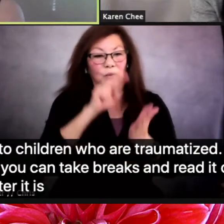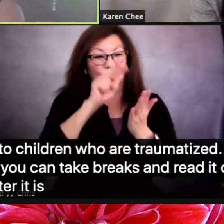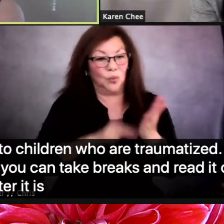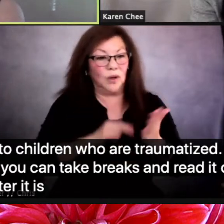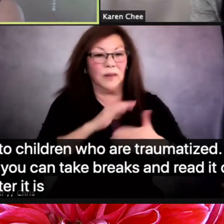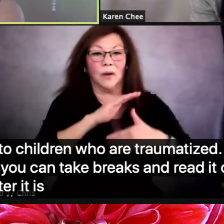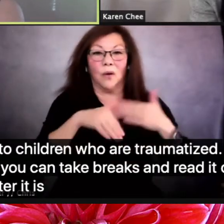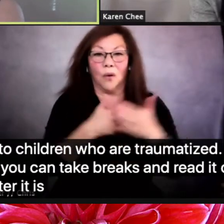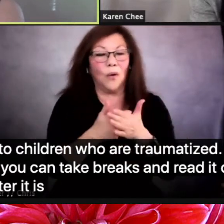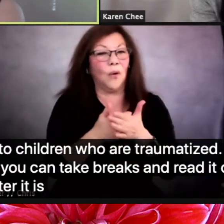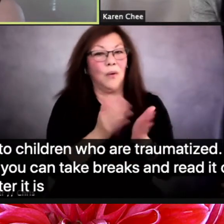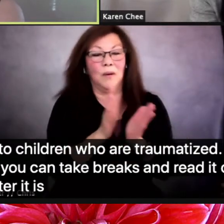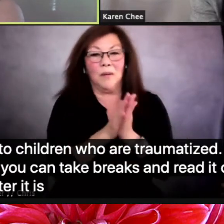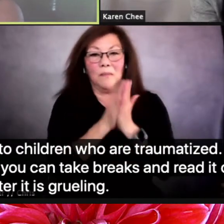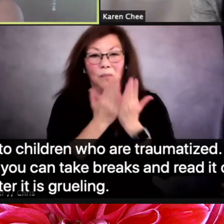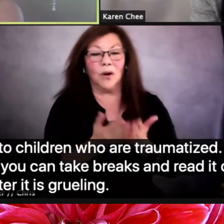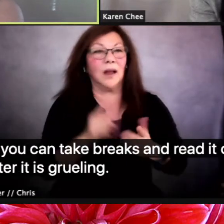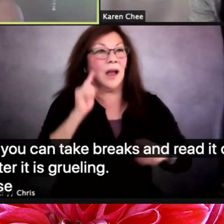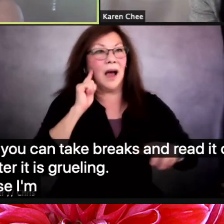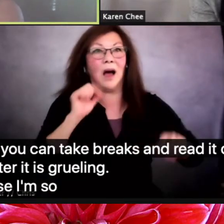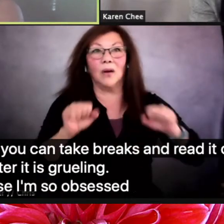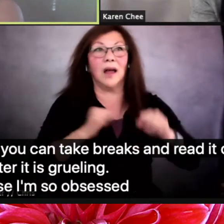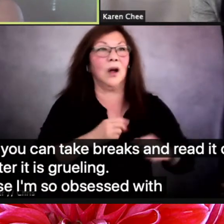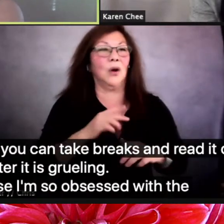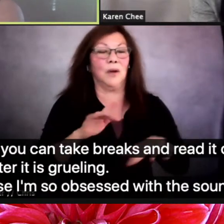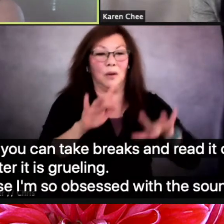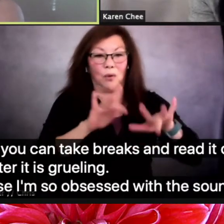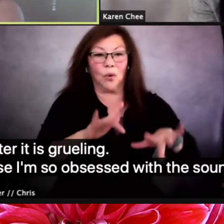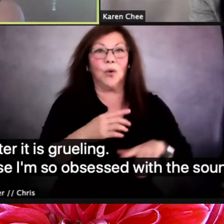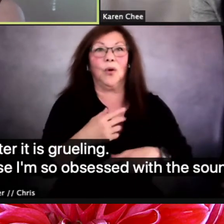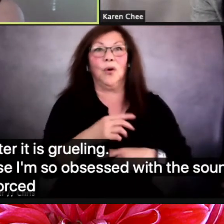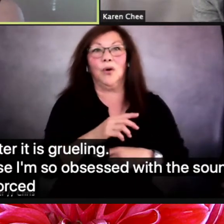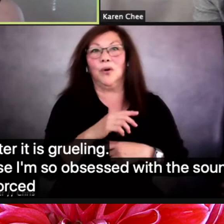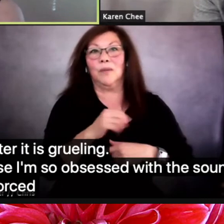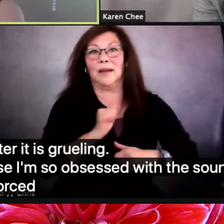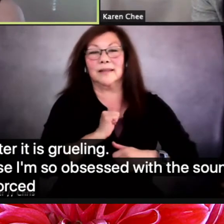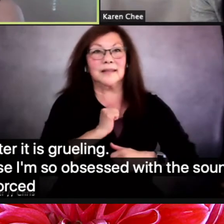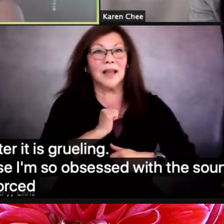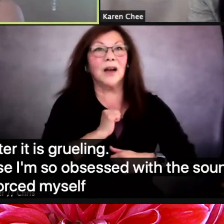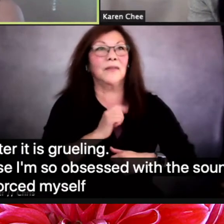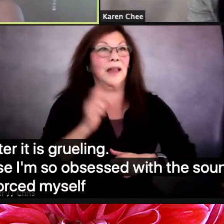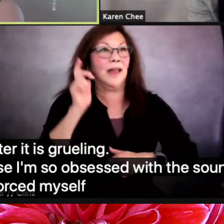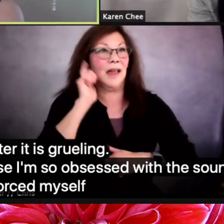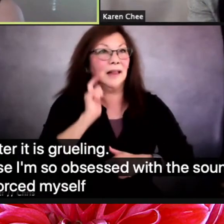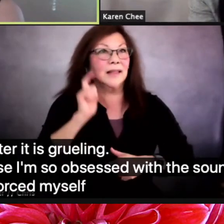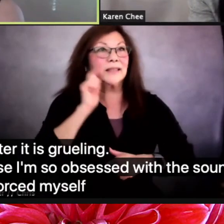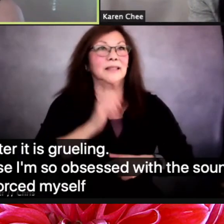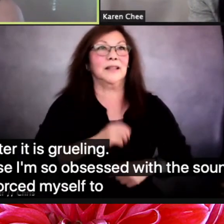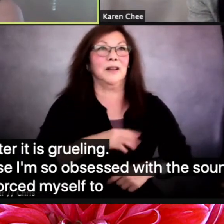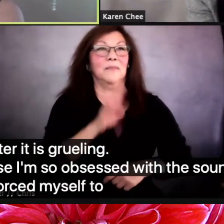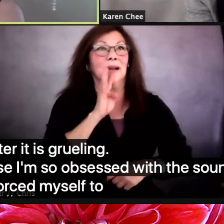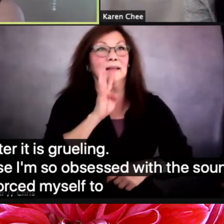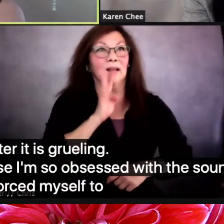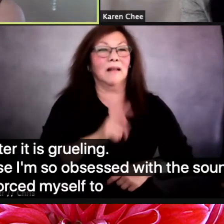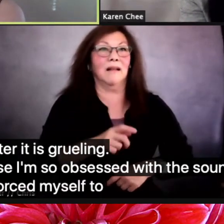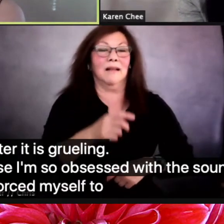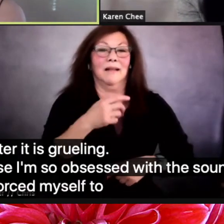entire manuscript out loud, recorded myself doing it, and then listened to my recording of myself sped